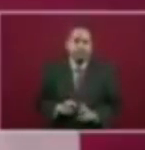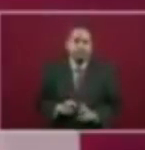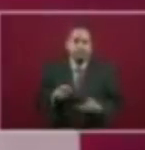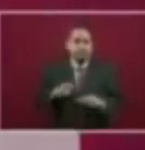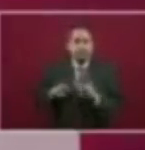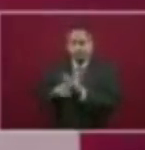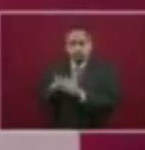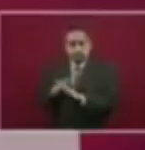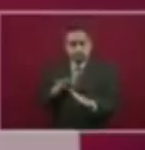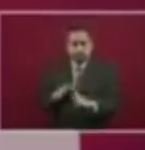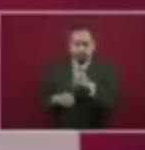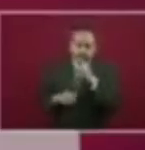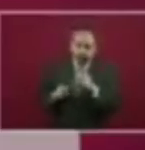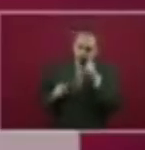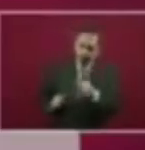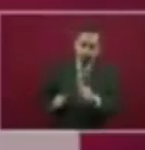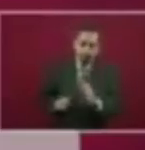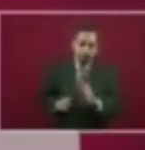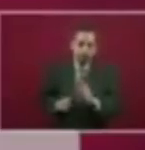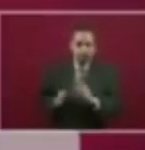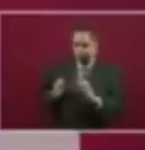a la población.